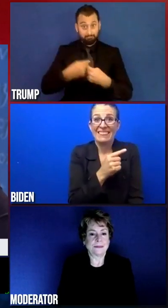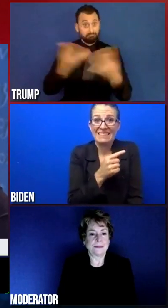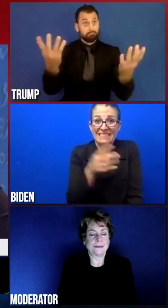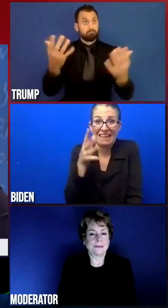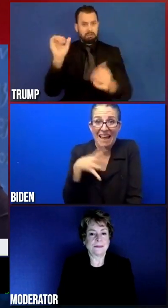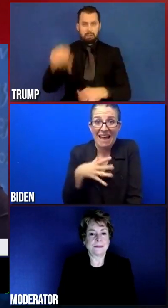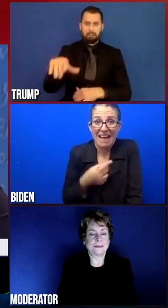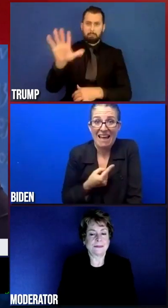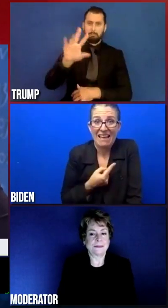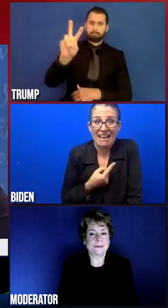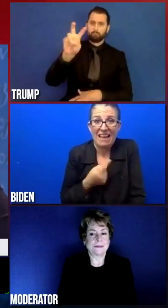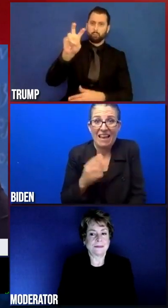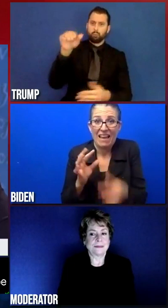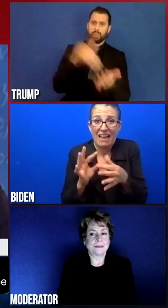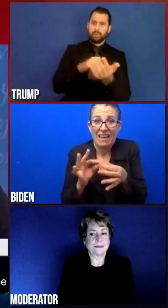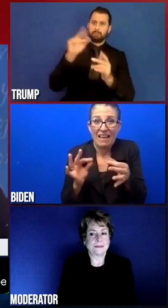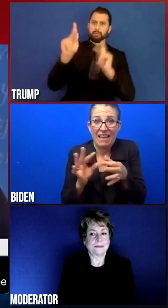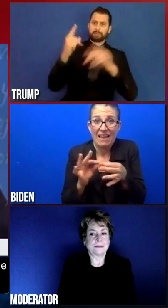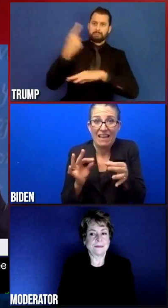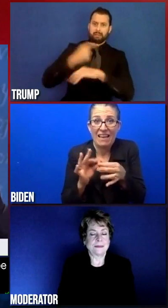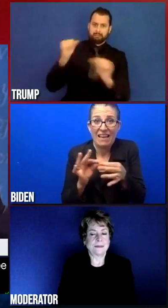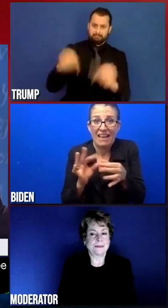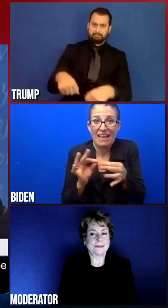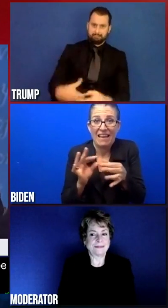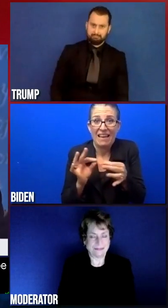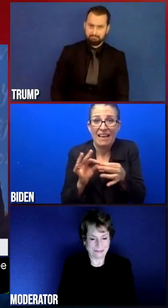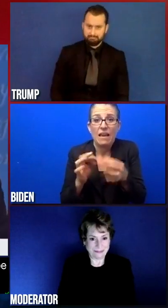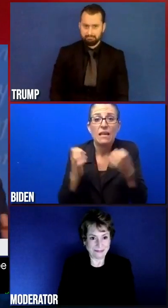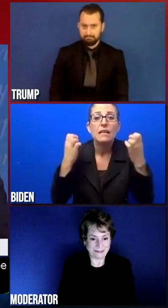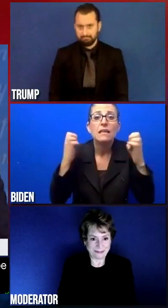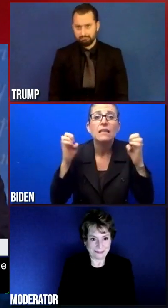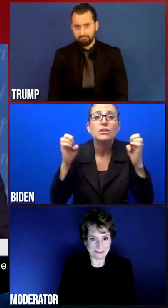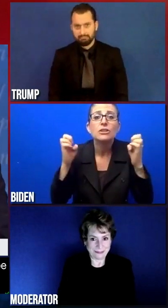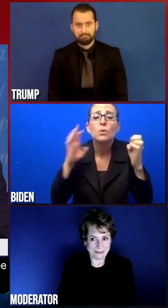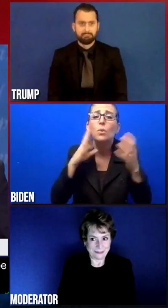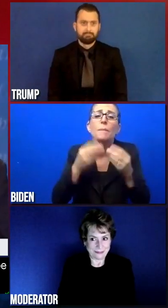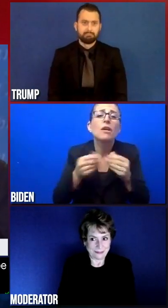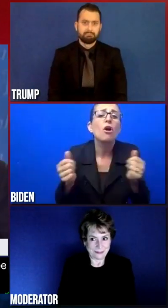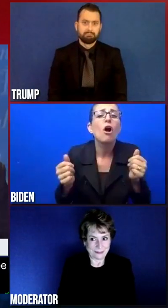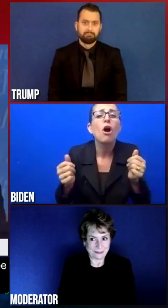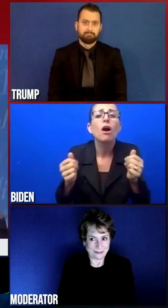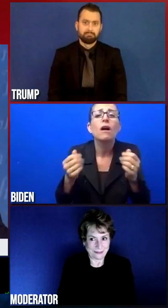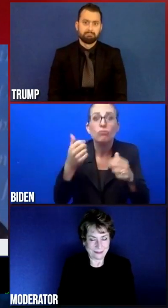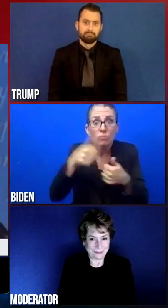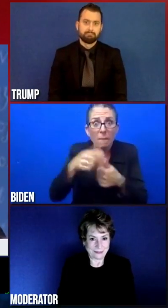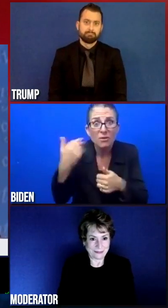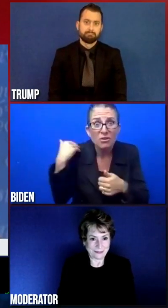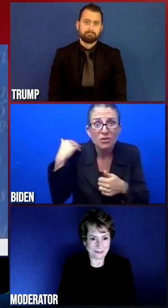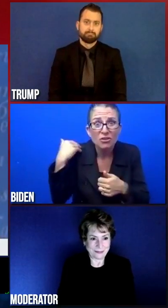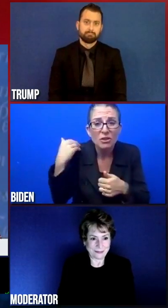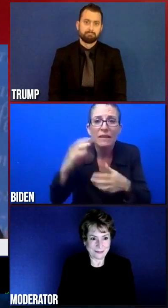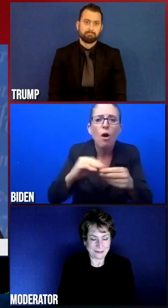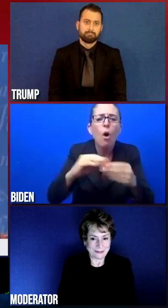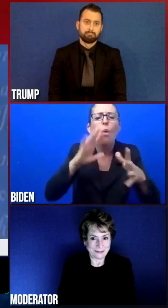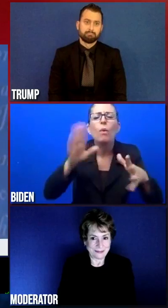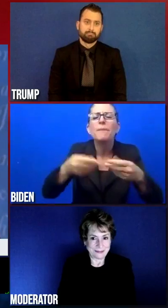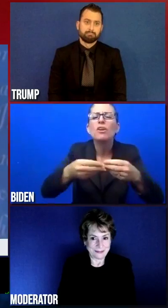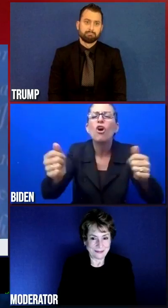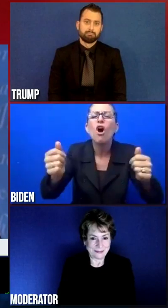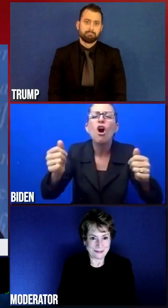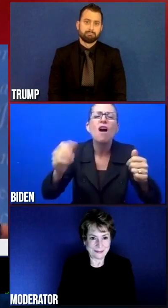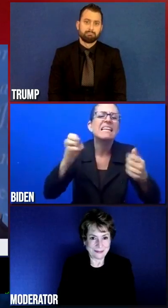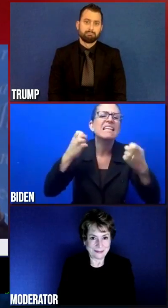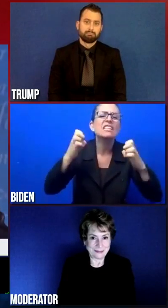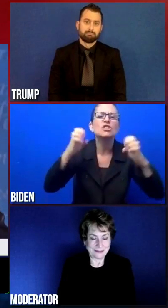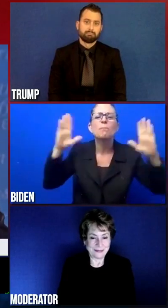gone away. By the warm weather, it'd be gone. Miraculous, like a miracle. And by the way, maybe you could inject some bleach in your arm, and that would take care